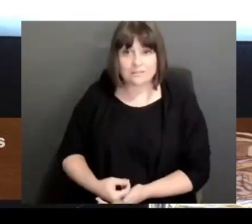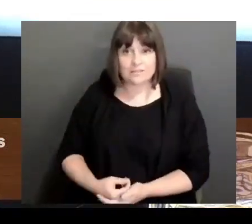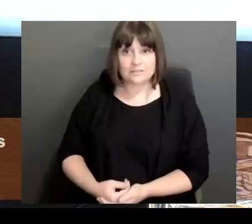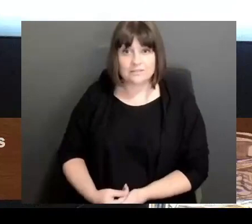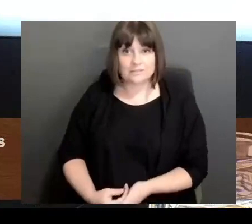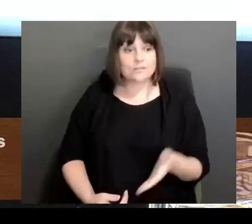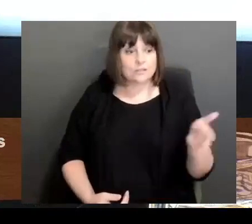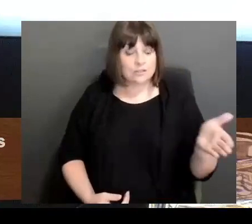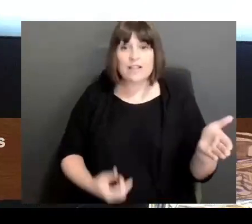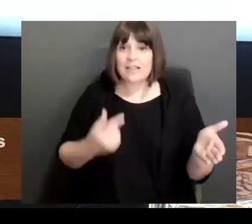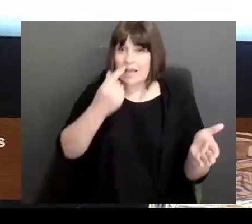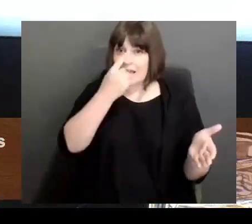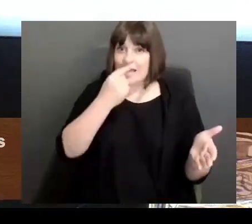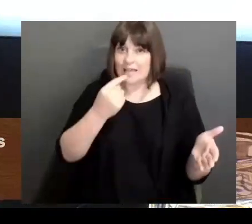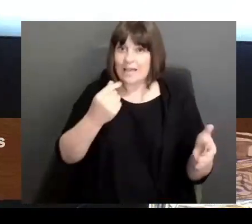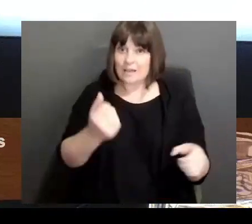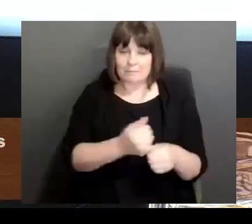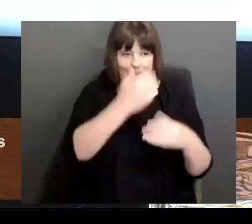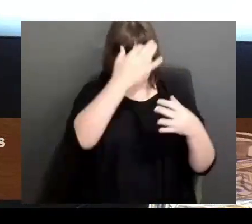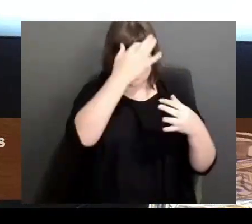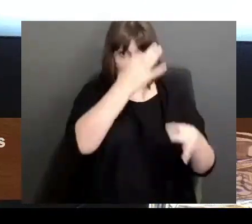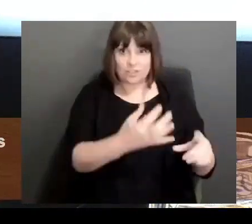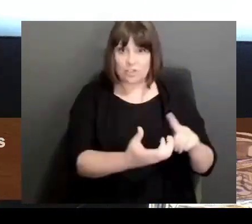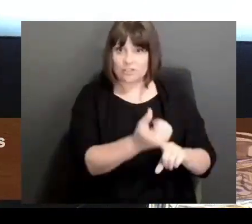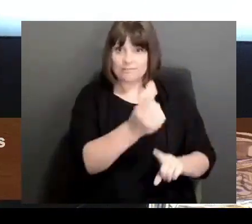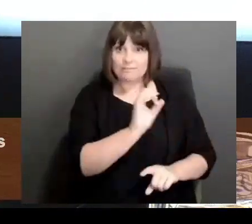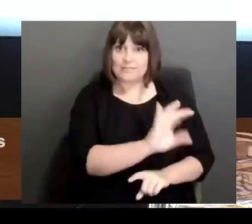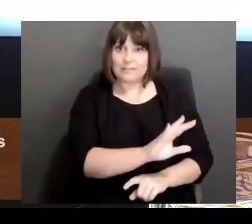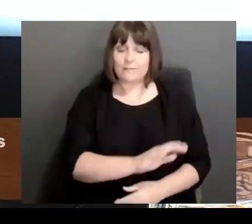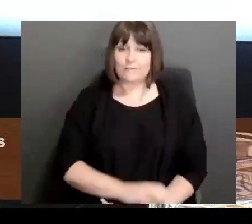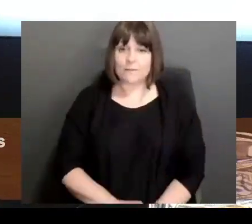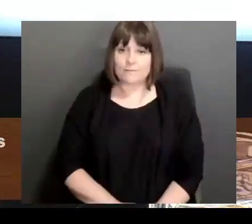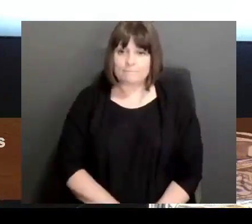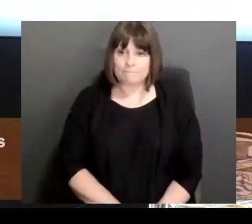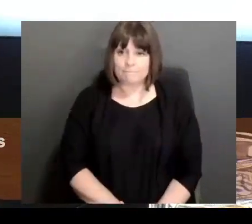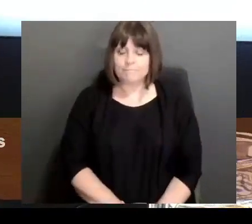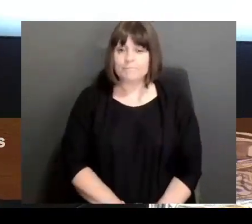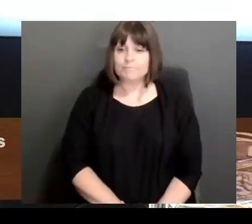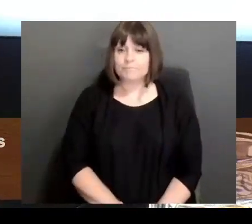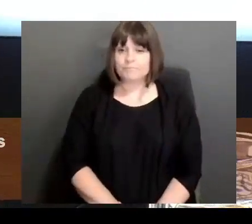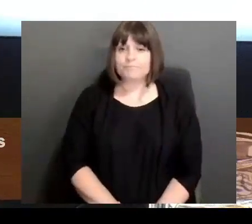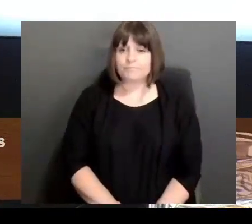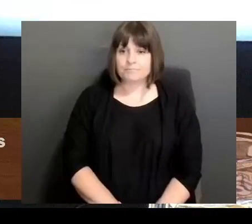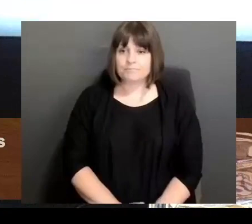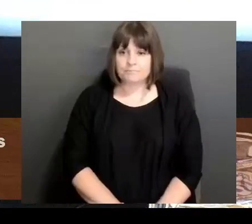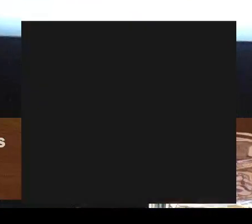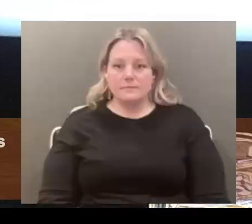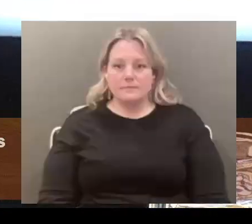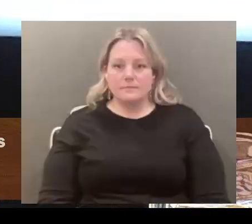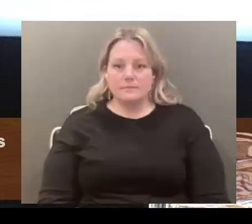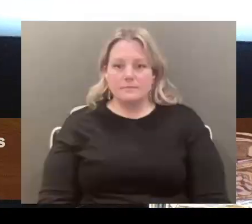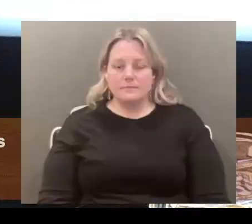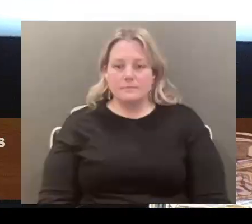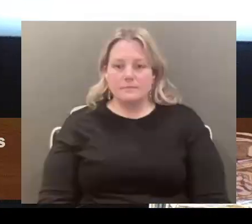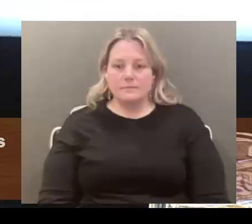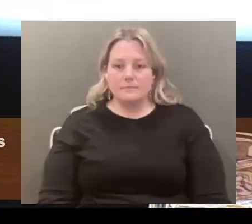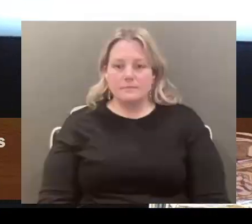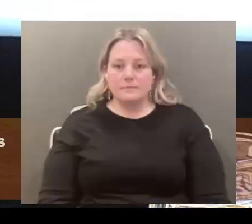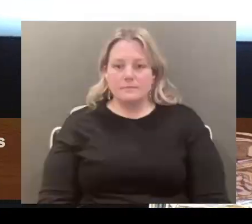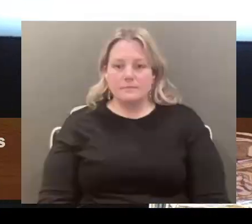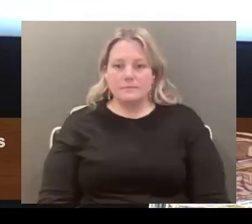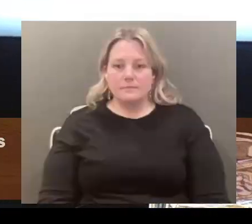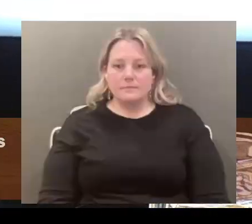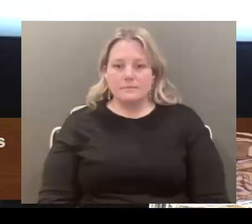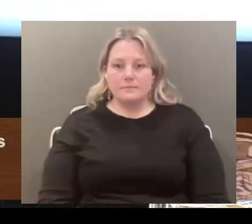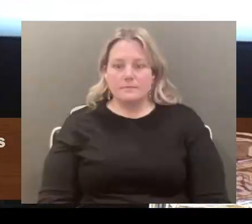achieve self-determination. What those building blocks look like, a lot of it will be about the system